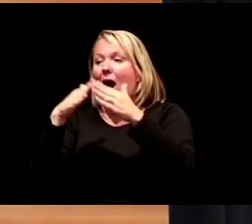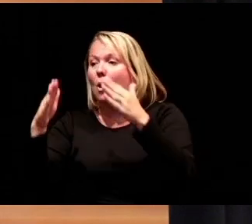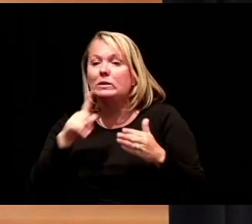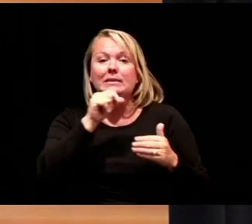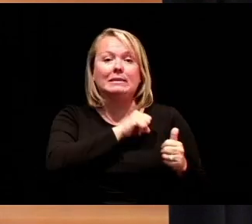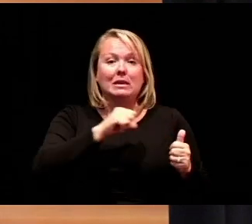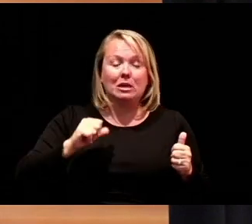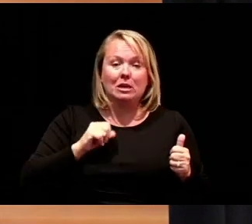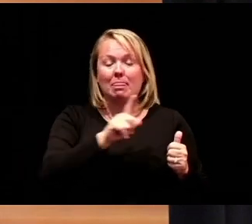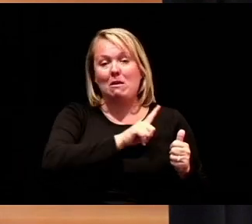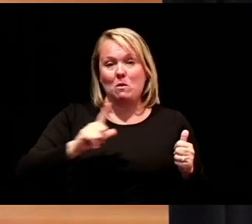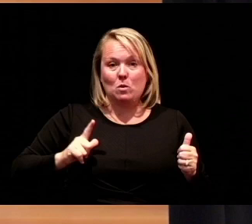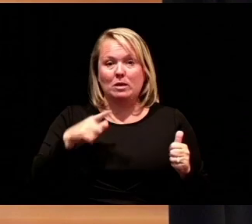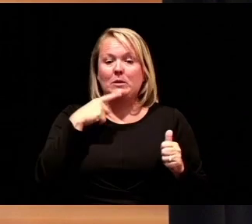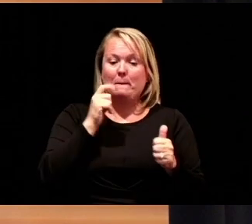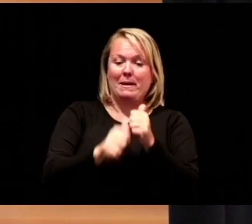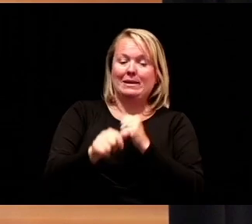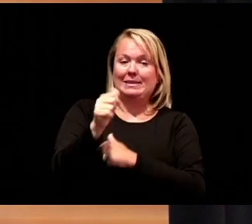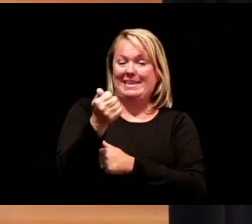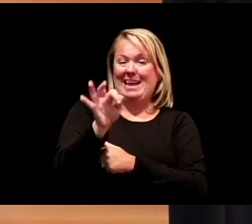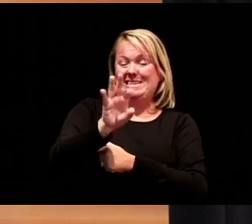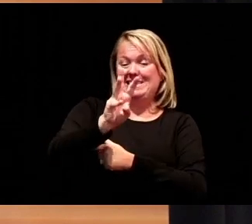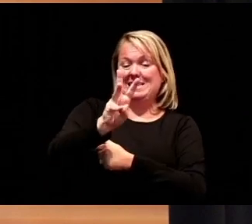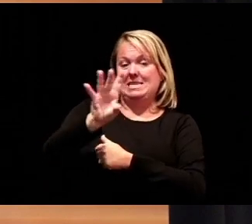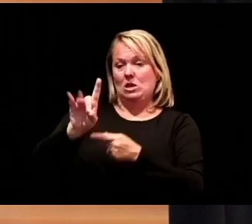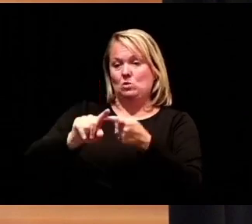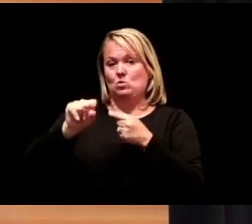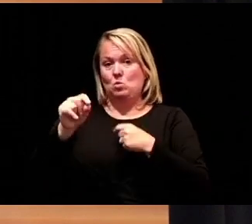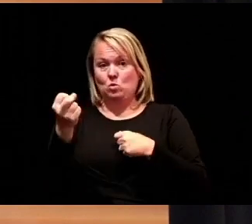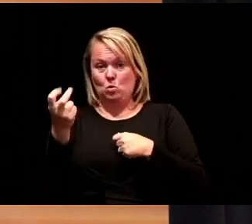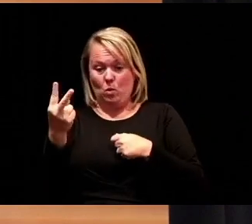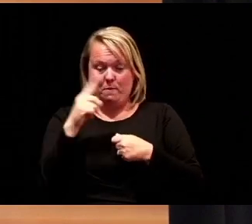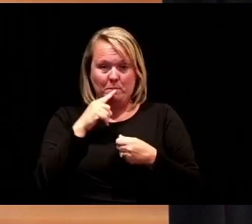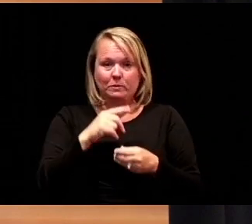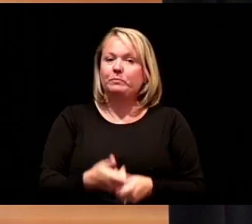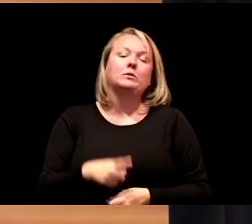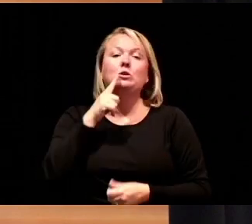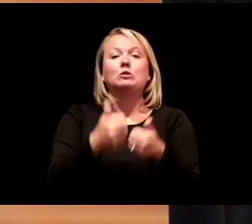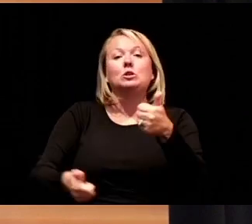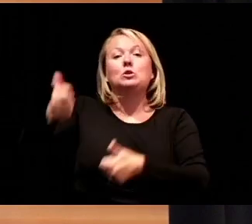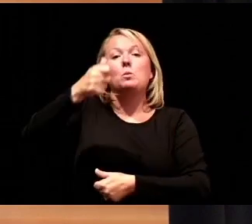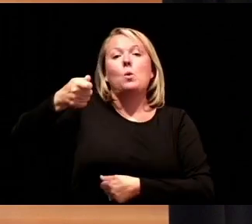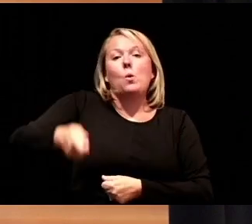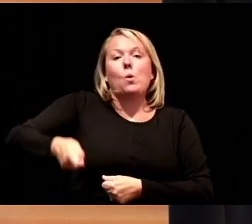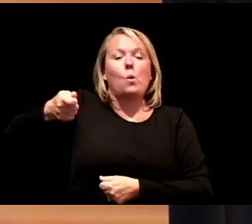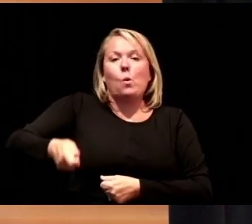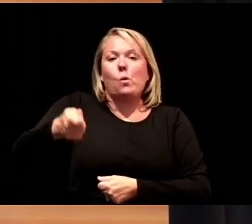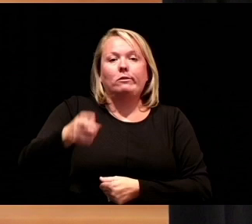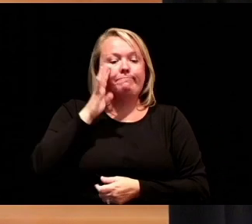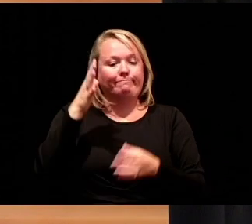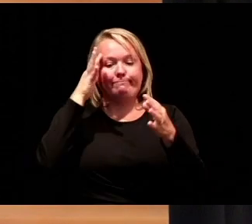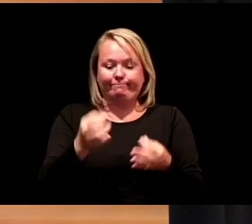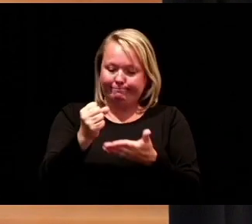housing. Nothing else does. Implicitly, the theory is by stopping discrimination, we'll address the problem of